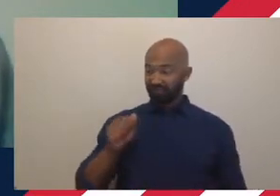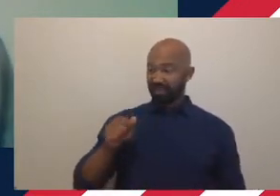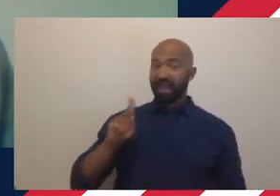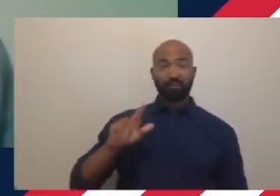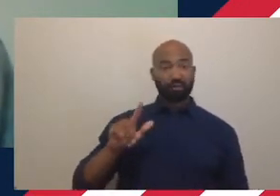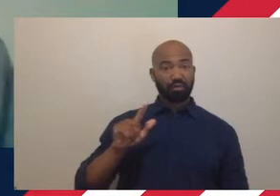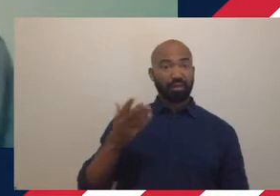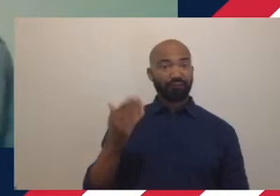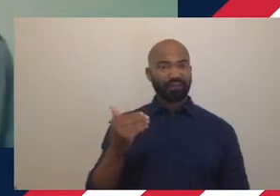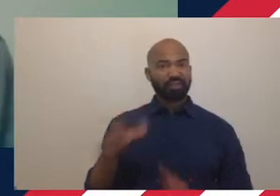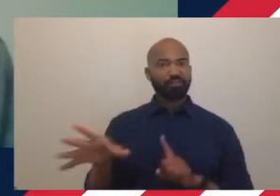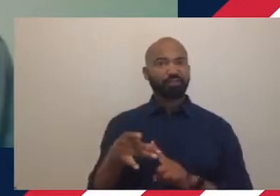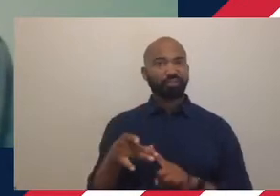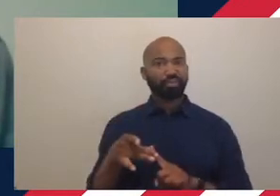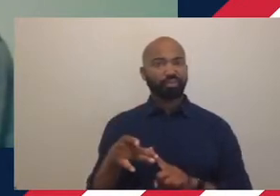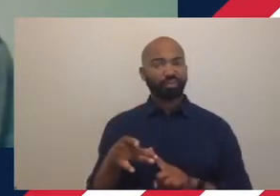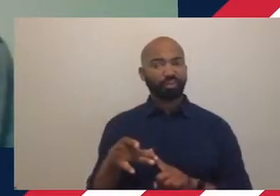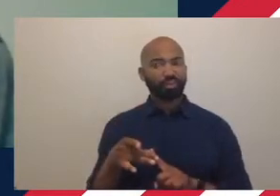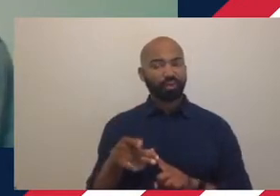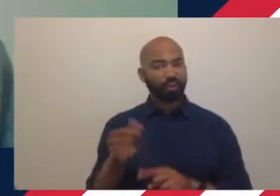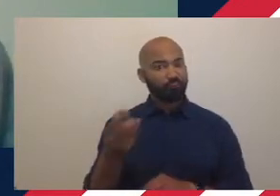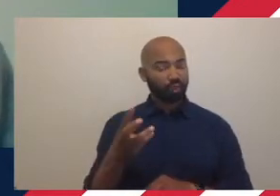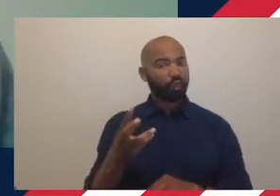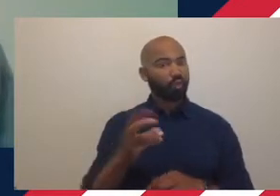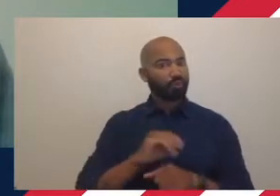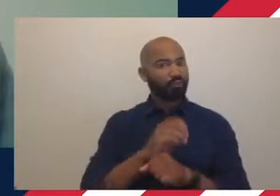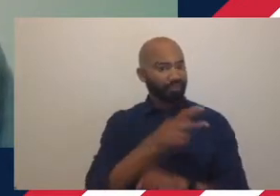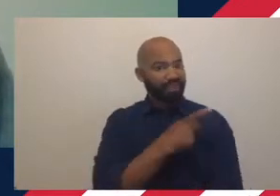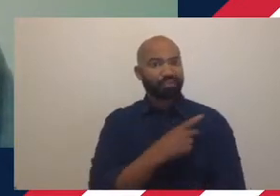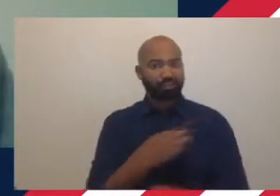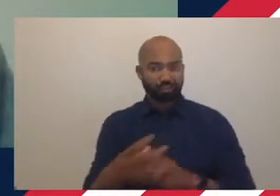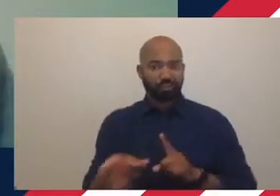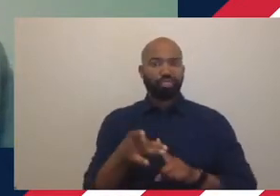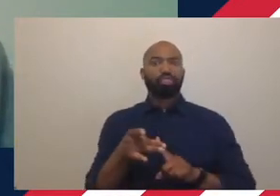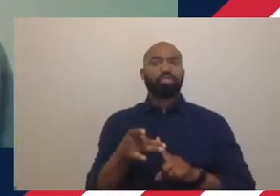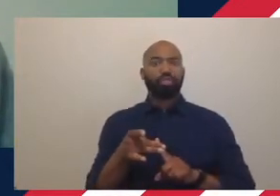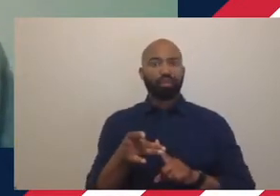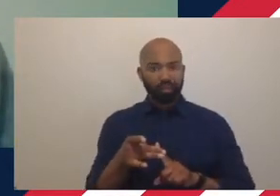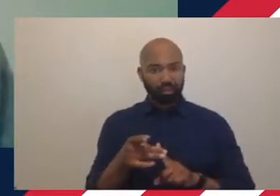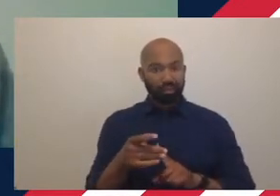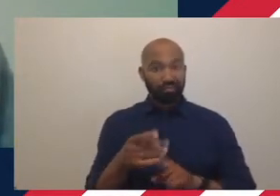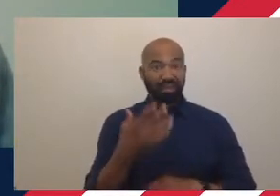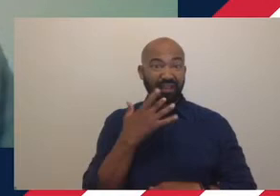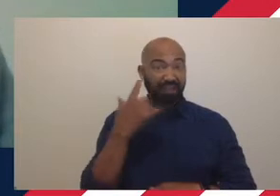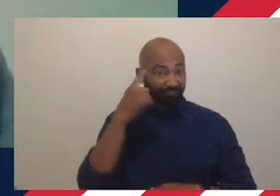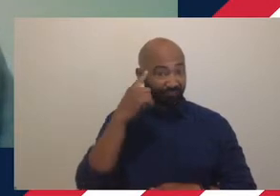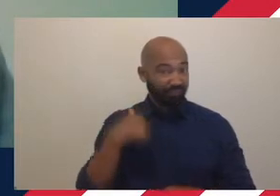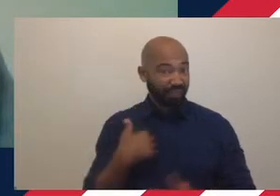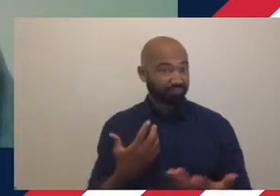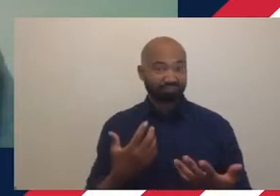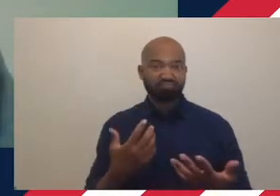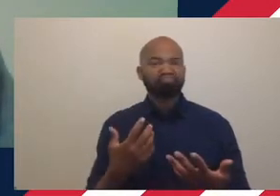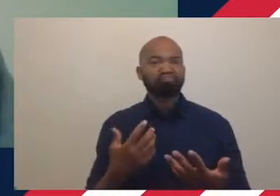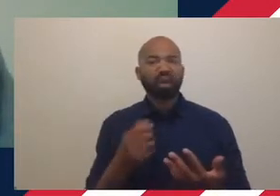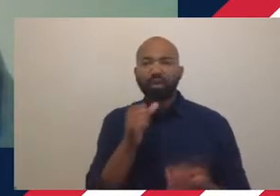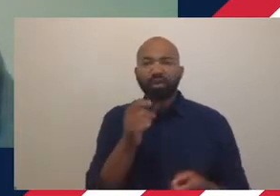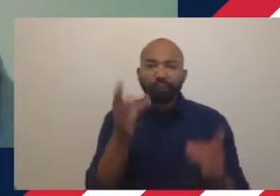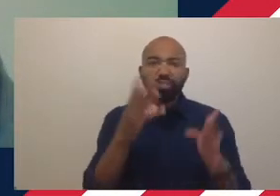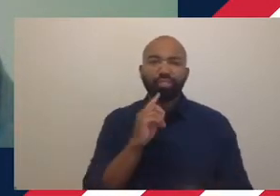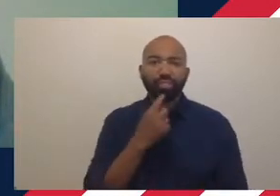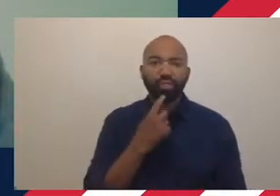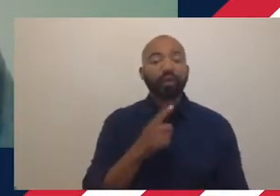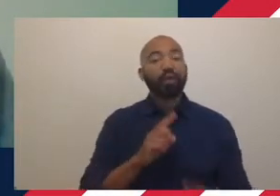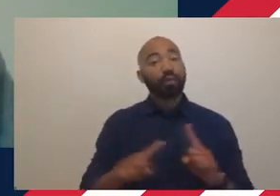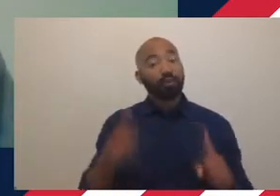Luckily for me, it wasn't too severe. It started with aches and chills, and luckily I was able to isolate away from everybody in a